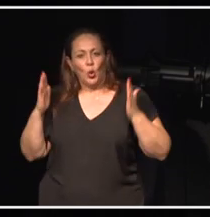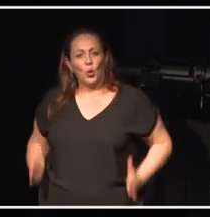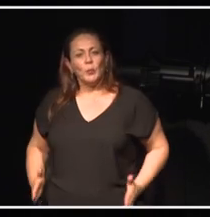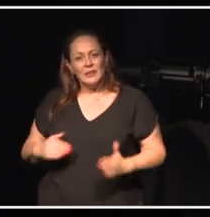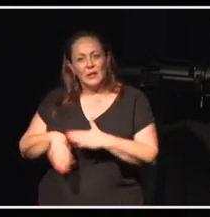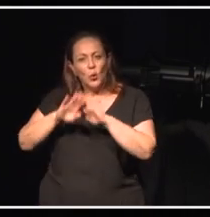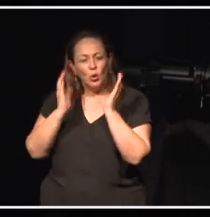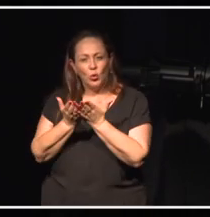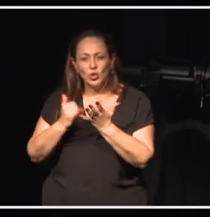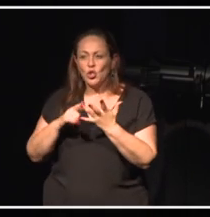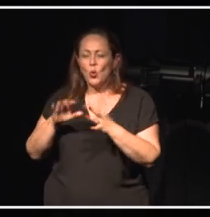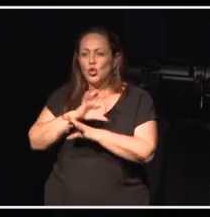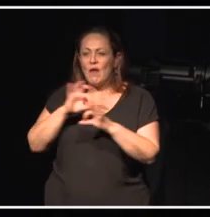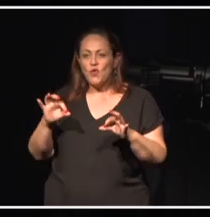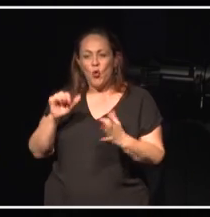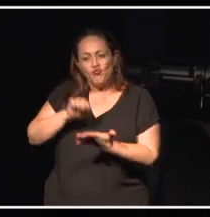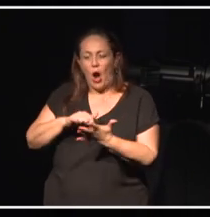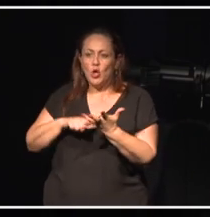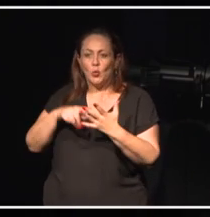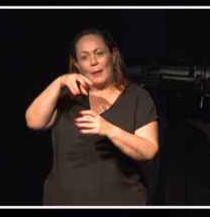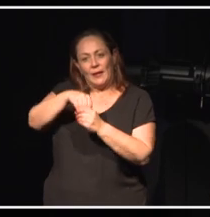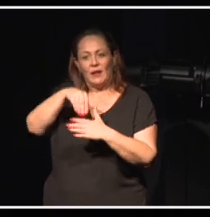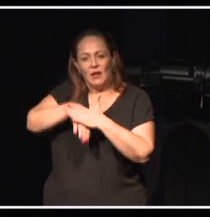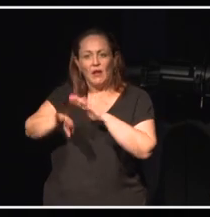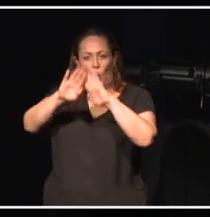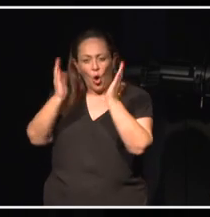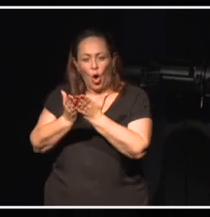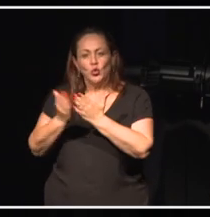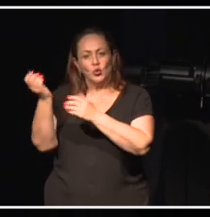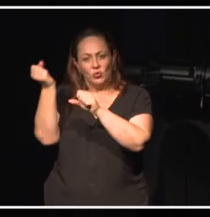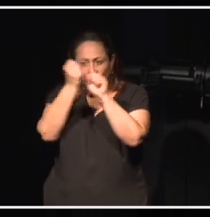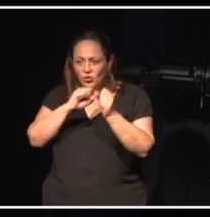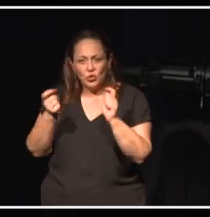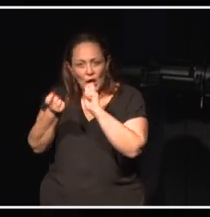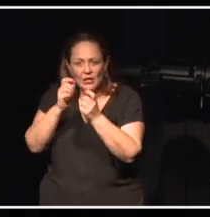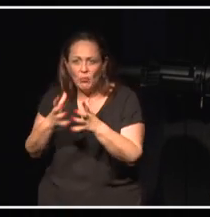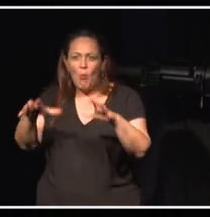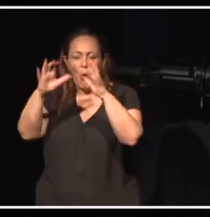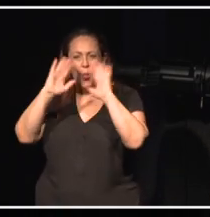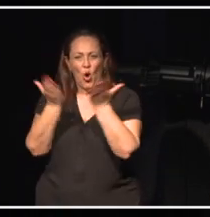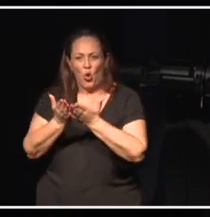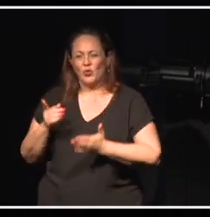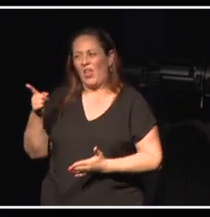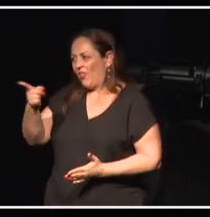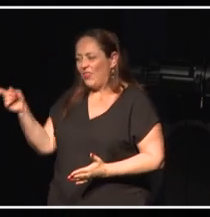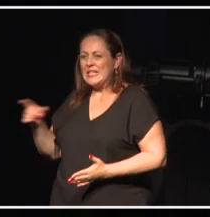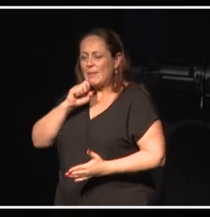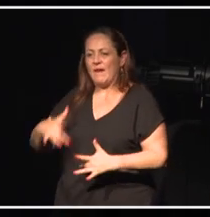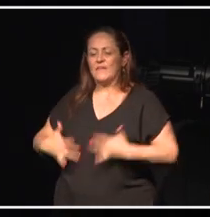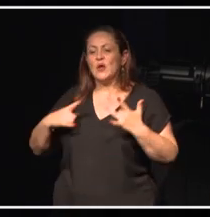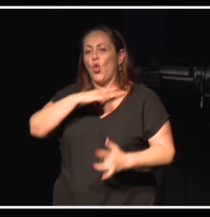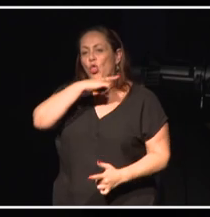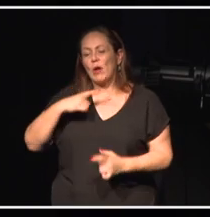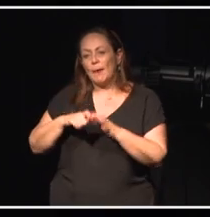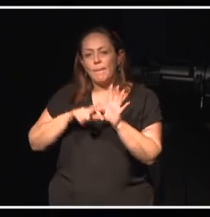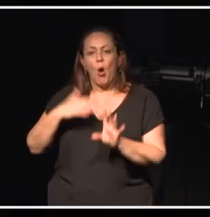to have a role in shaping this world or in deciding what the conversation of this world will be. They're very threatened by women